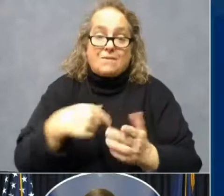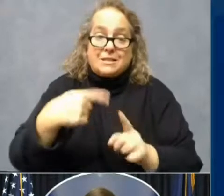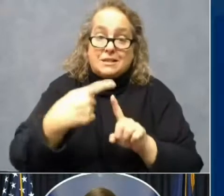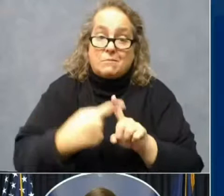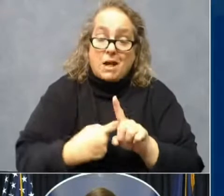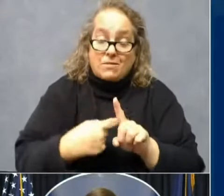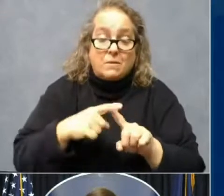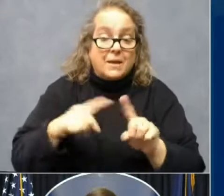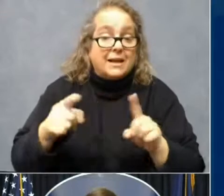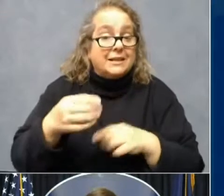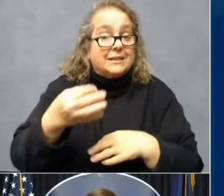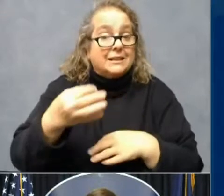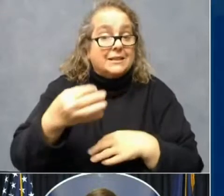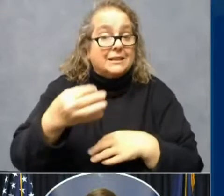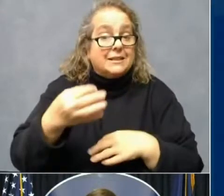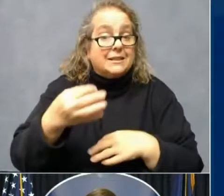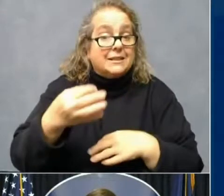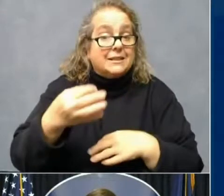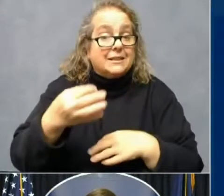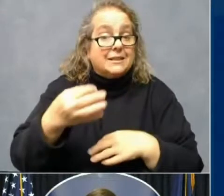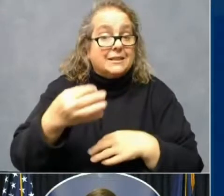her life was cut short by